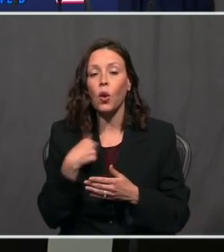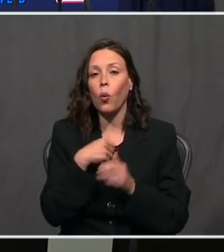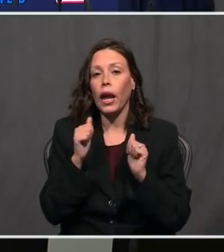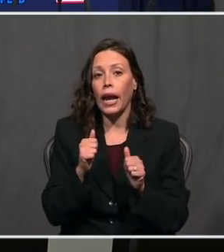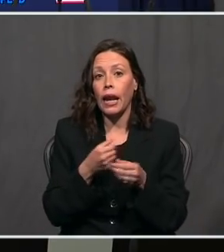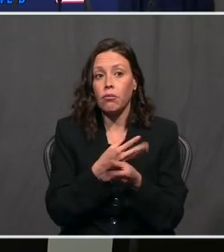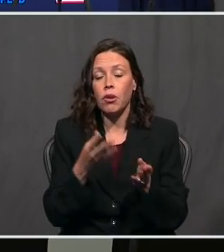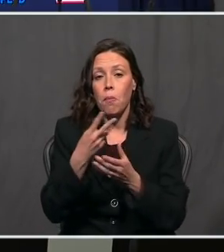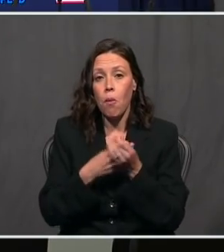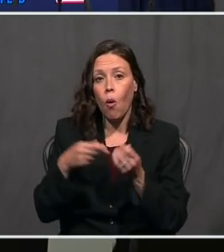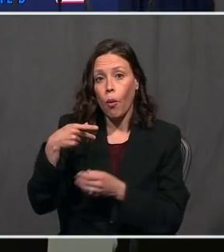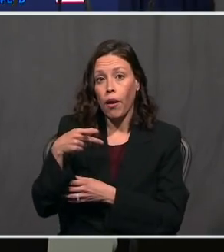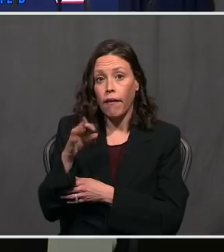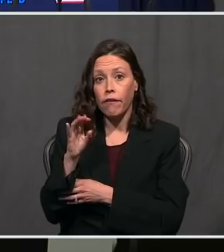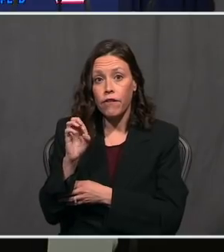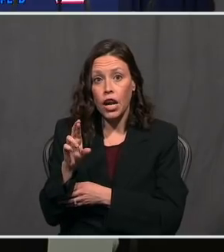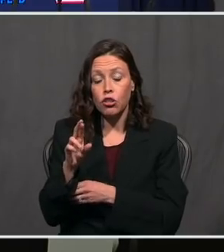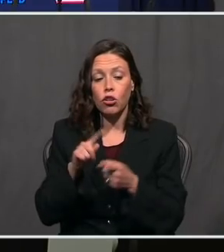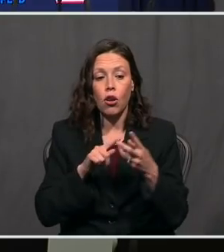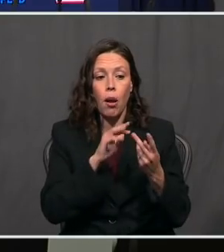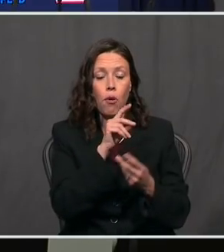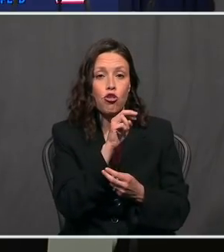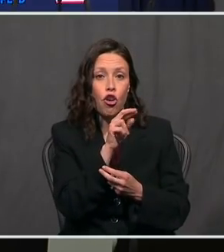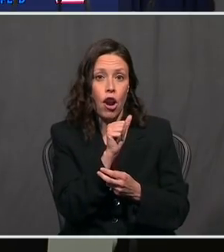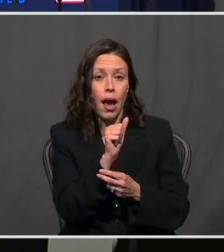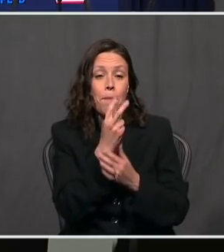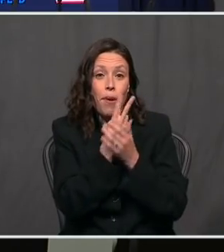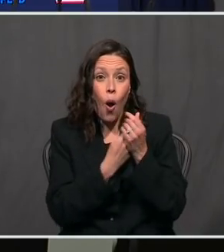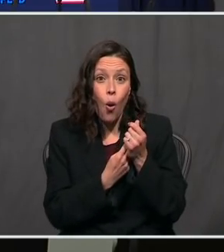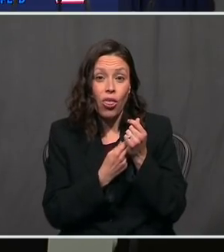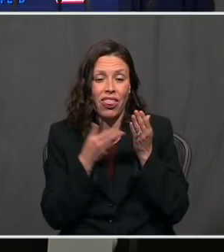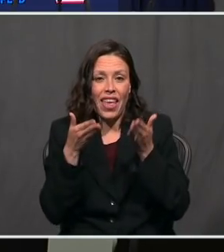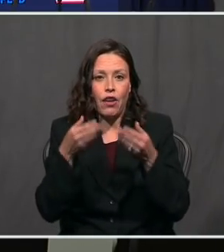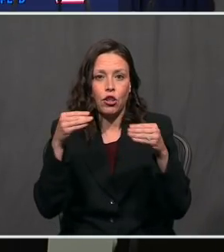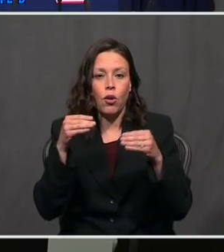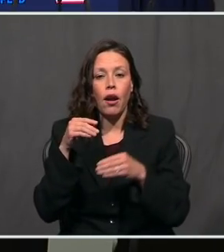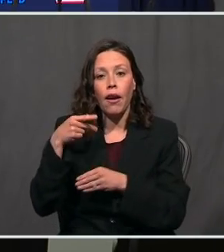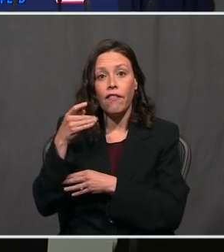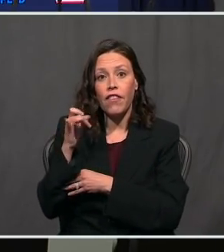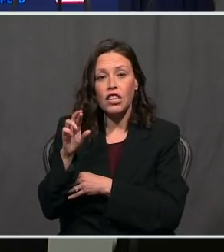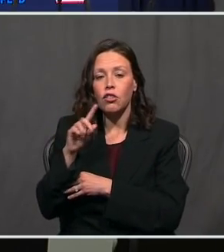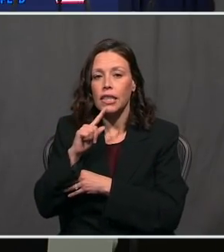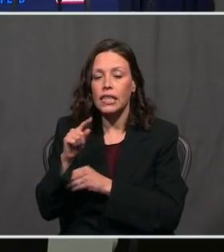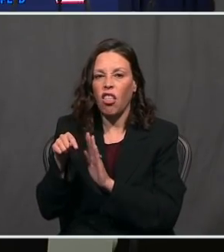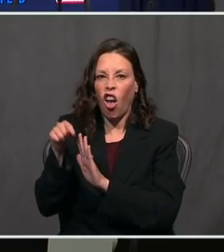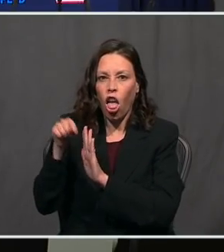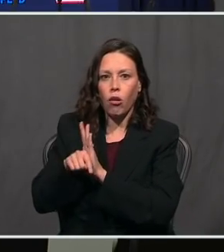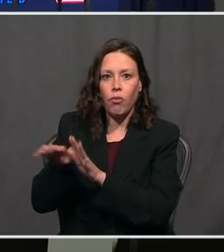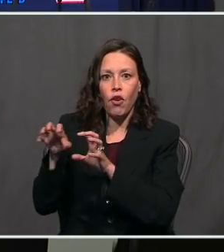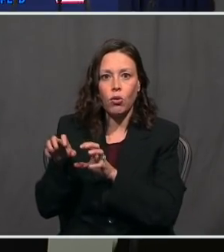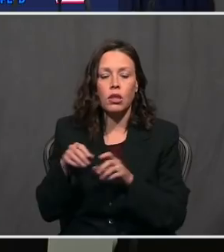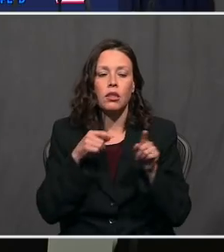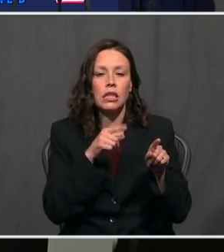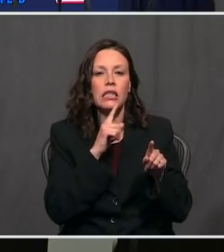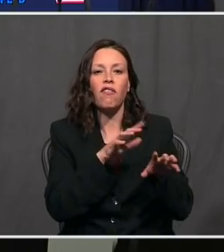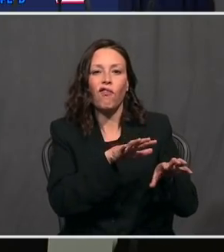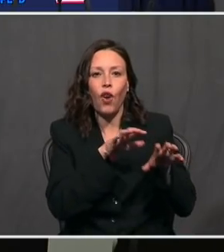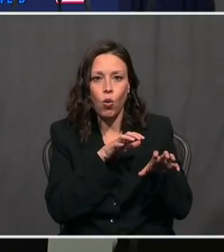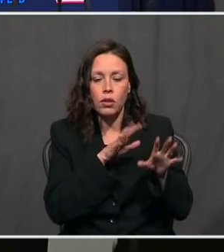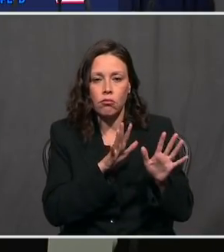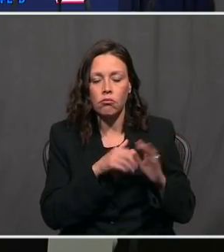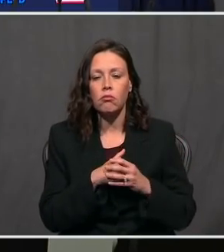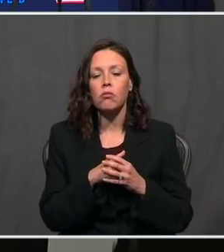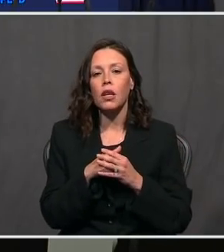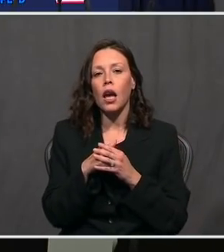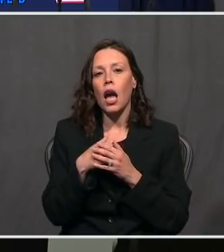both Pfizer and Moderna at retail. So think of Pfizer as being the ultra-frozen and Moderna as being frozen. And so